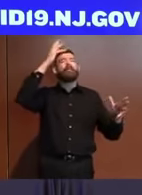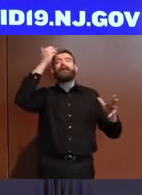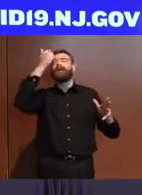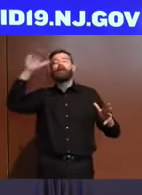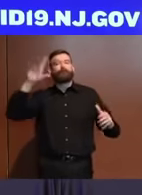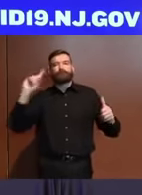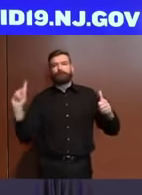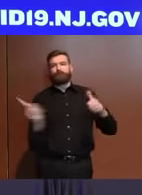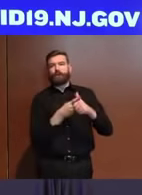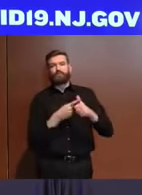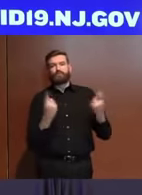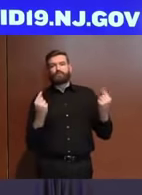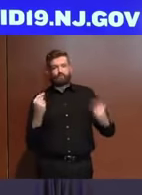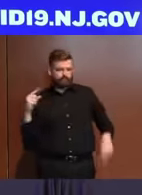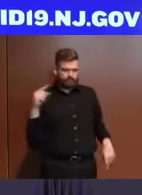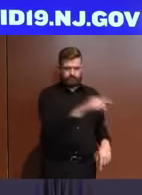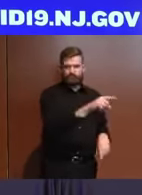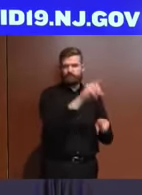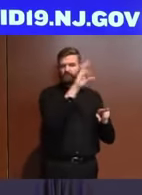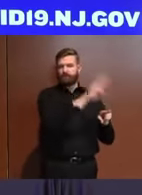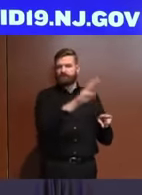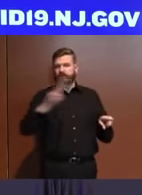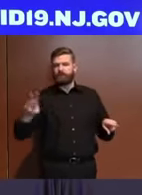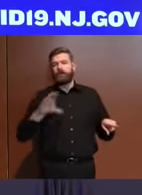it's covid19.nj.gov.